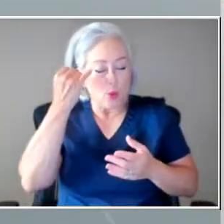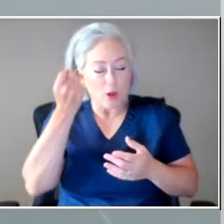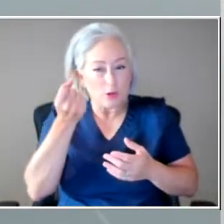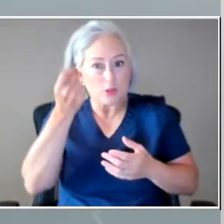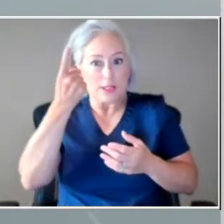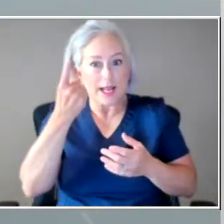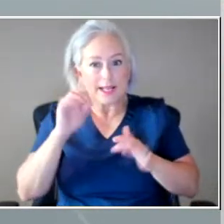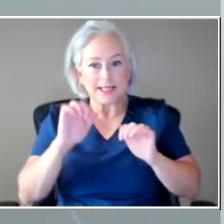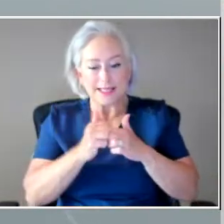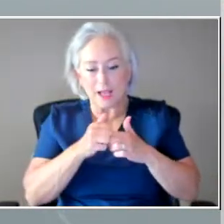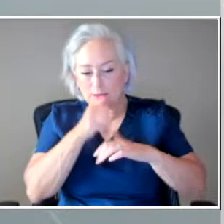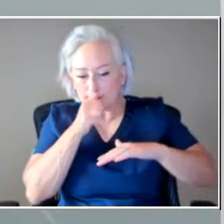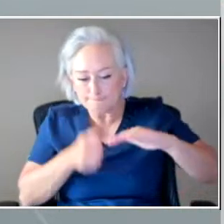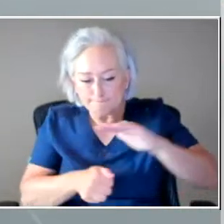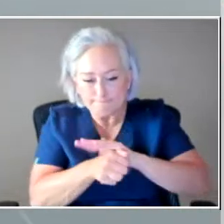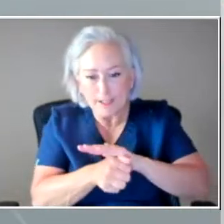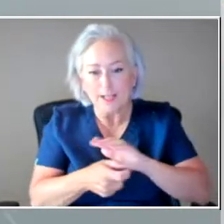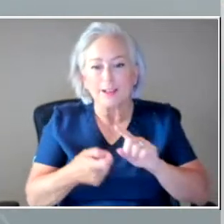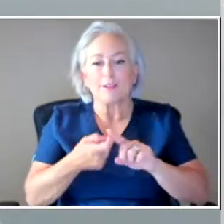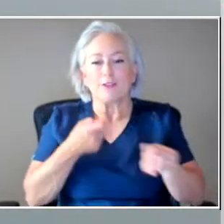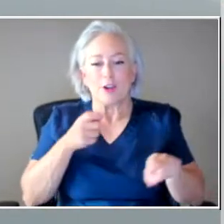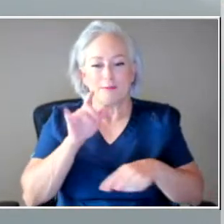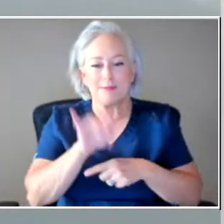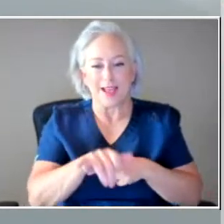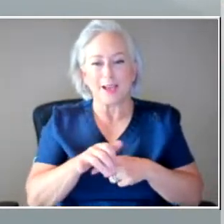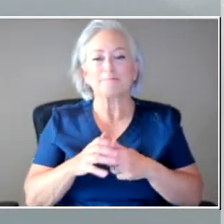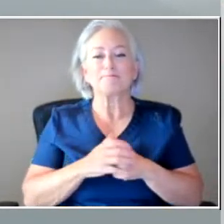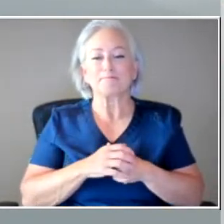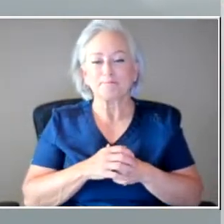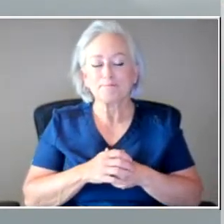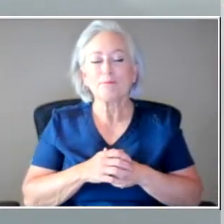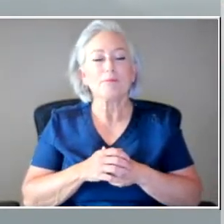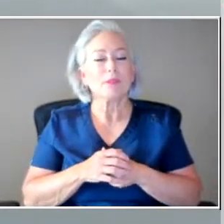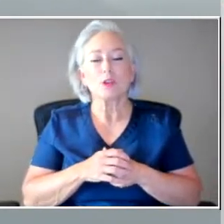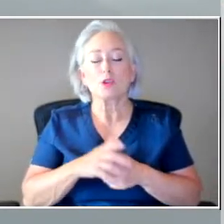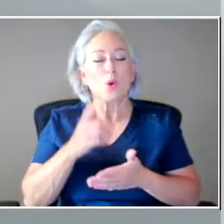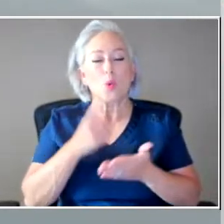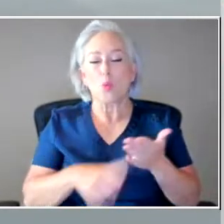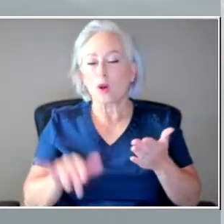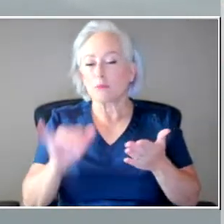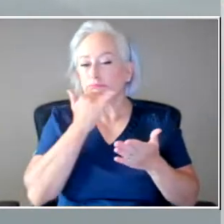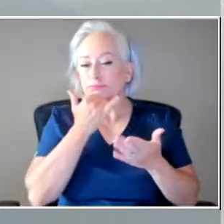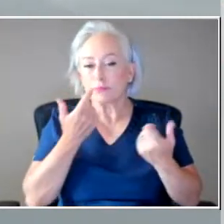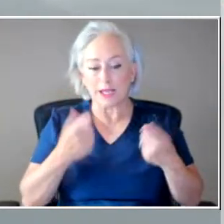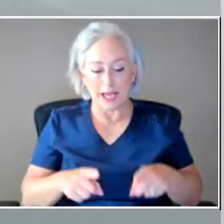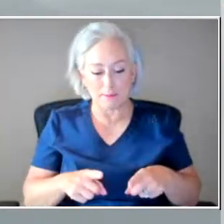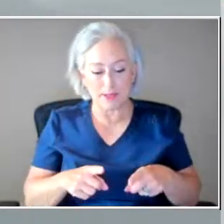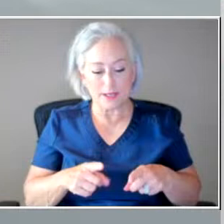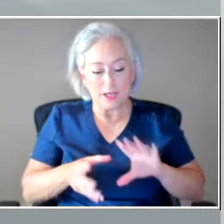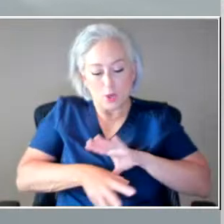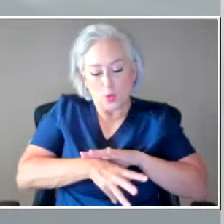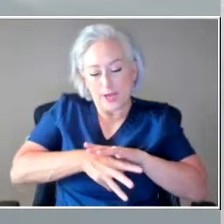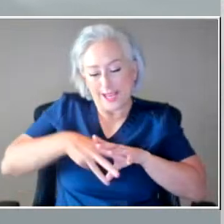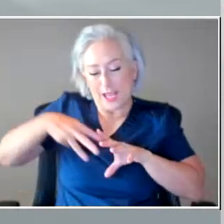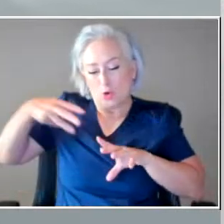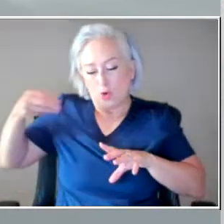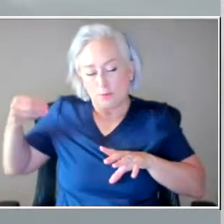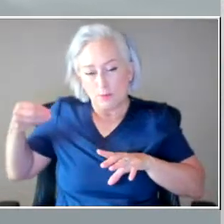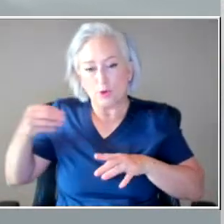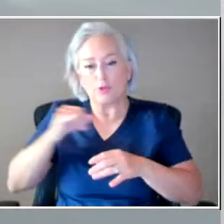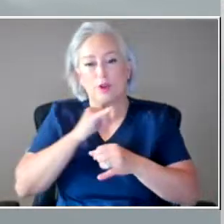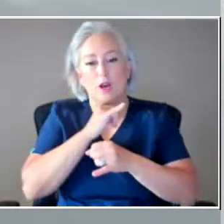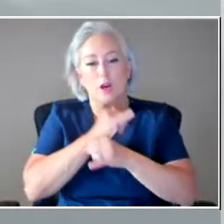and what goes wrong when we develop cancers to the immune system, we can take those immune cells out of the blood. So we collect blood from a